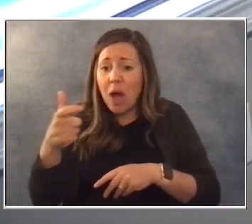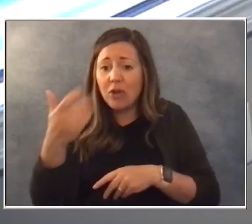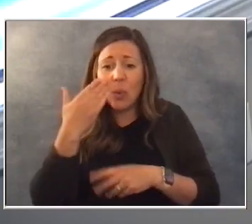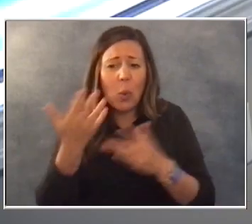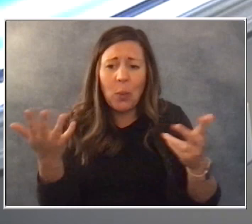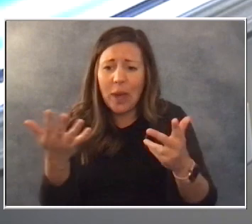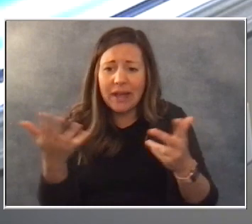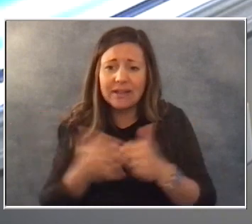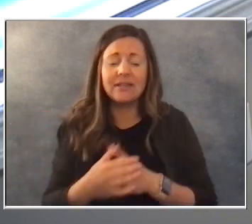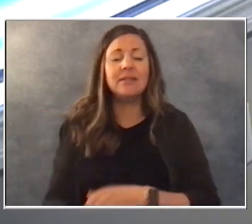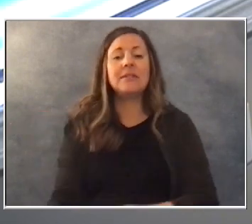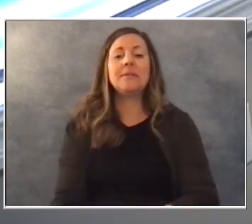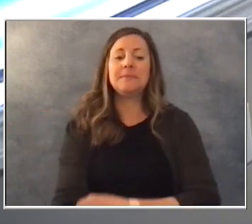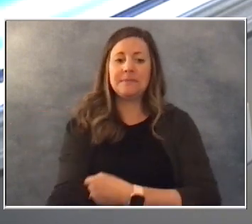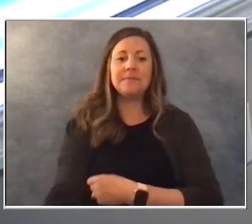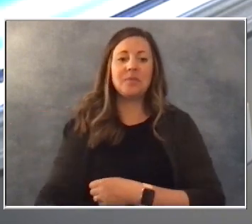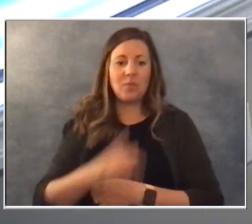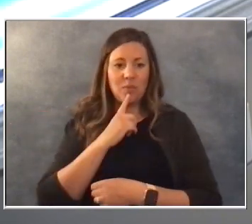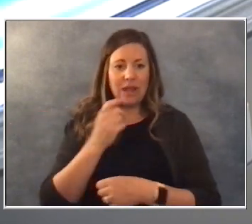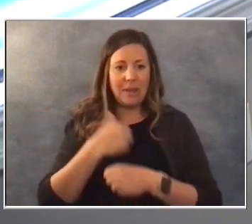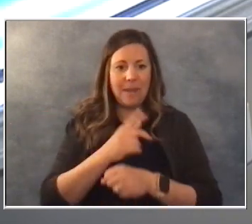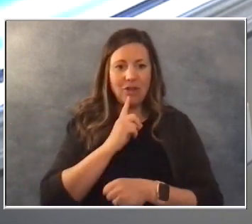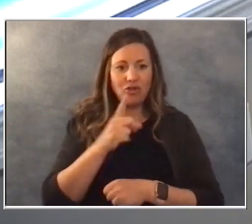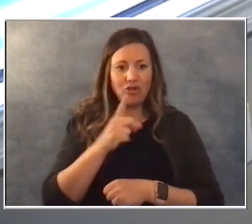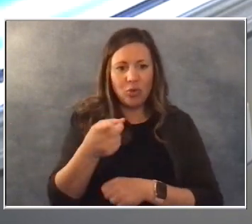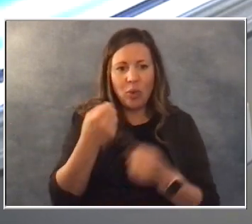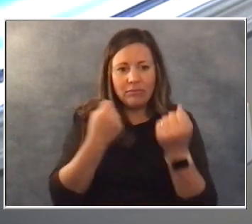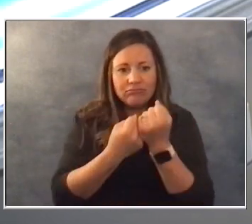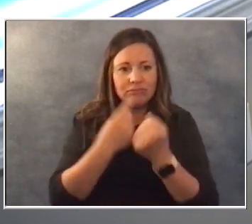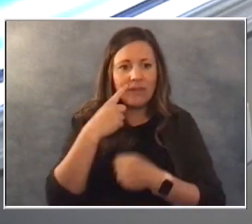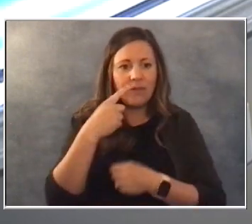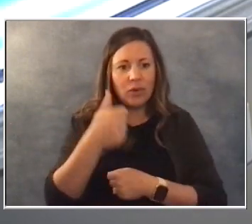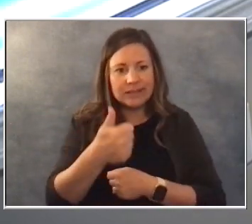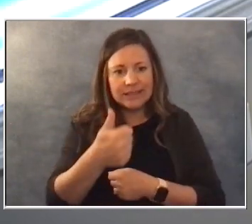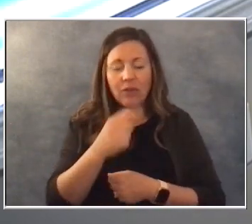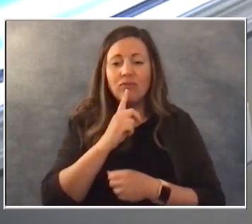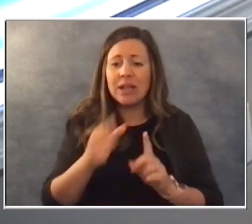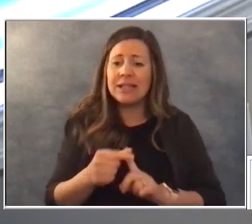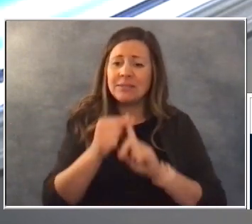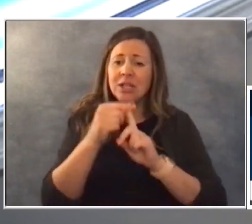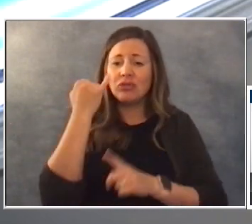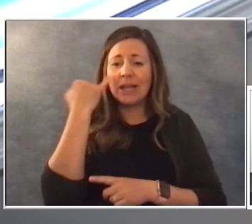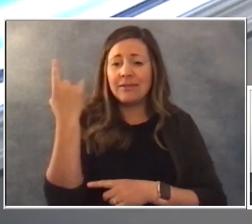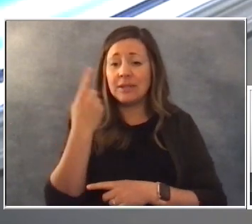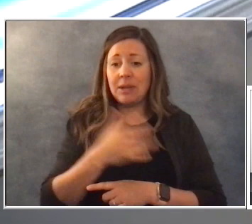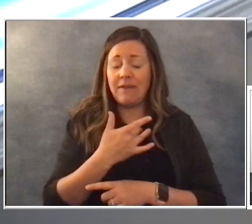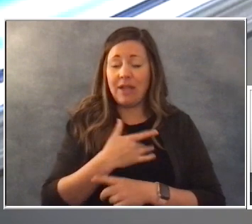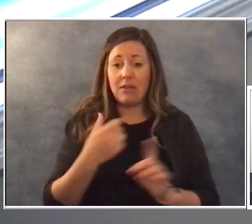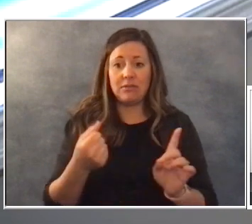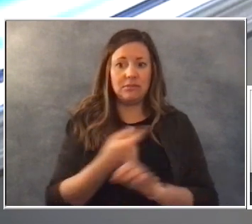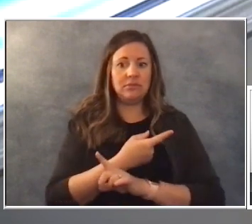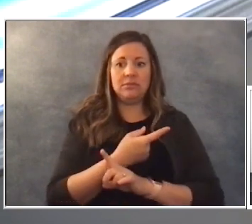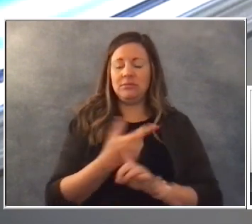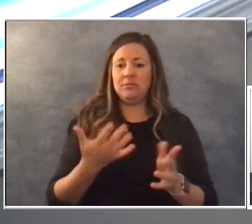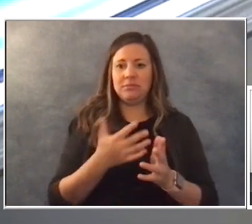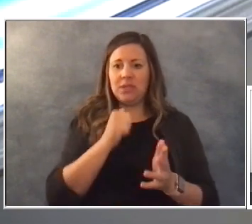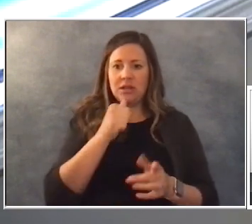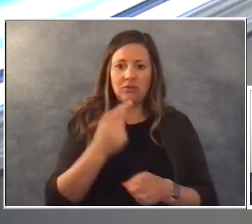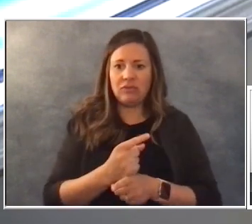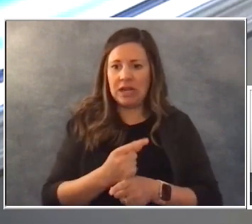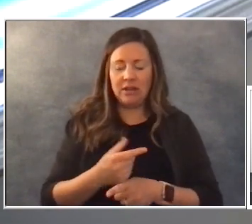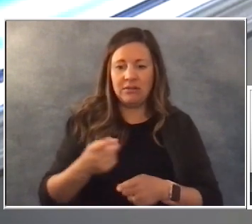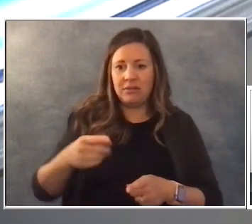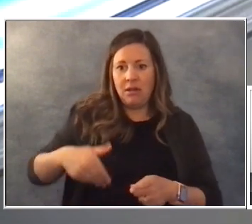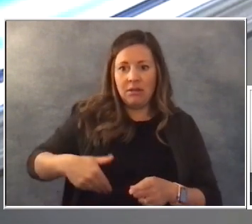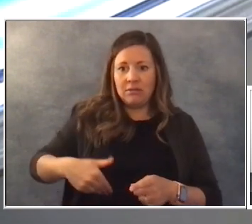Yeah, I think just being an advocate for yourself, especially if something feels off to you in your gut,